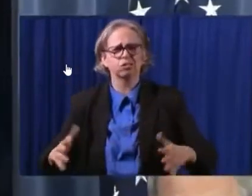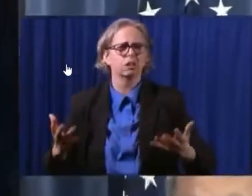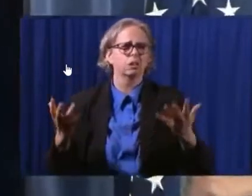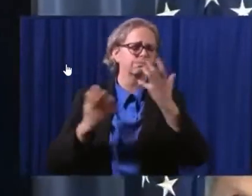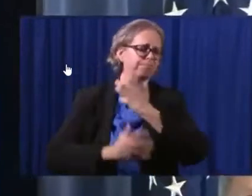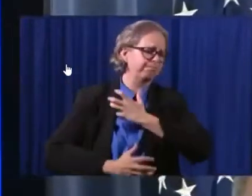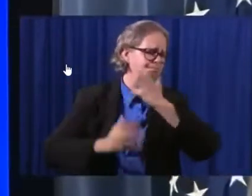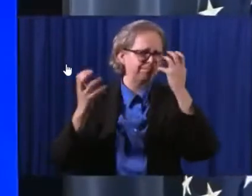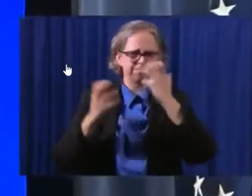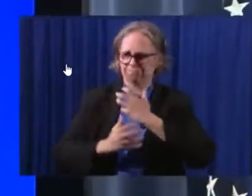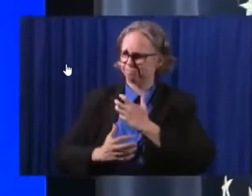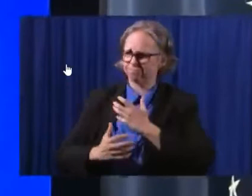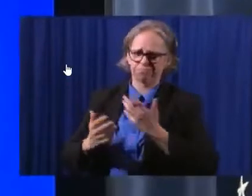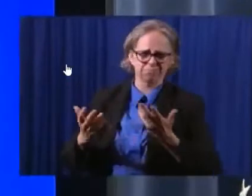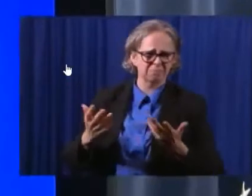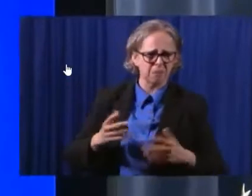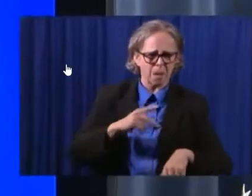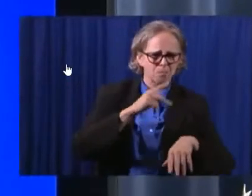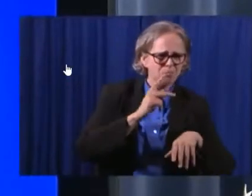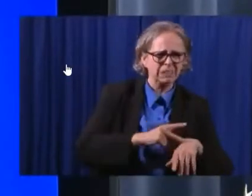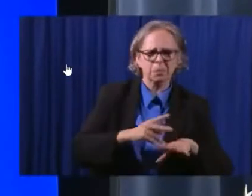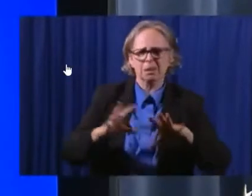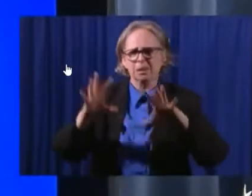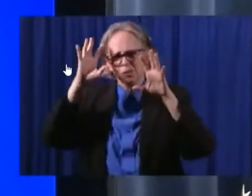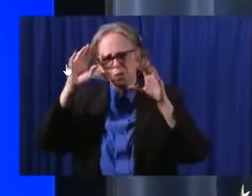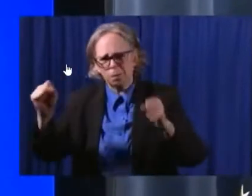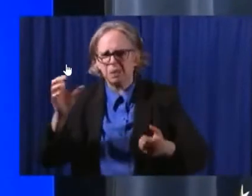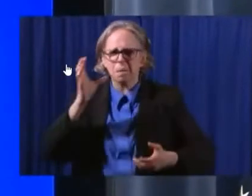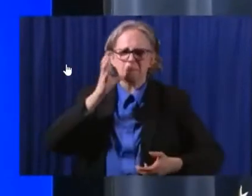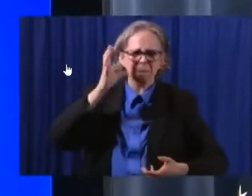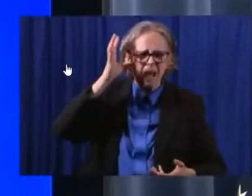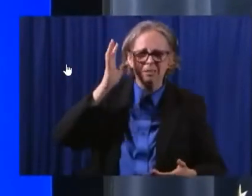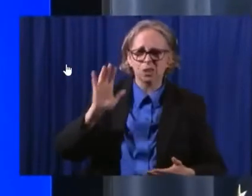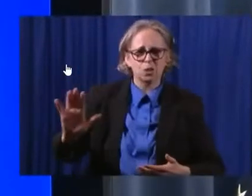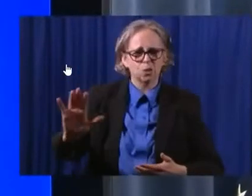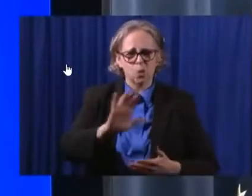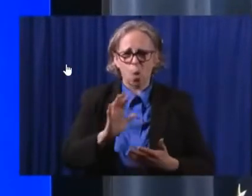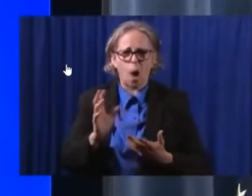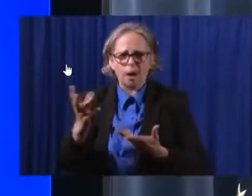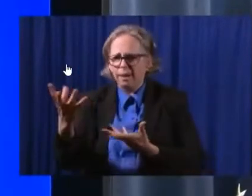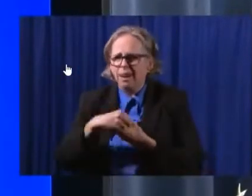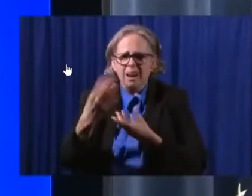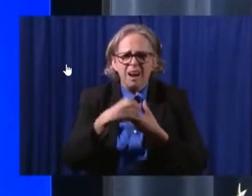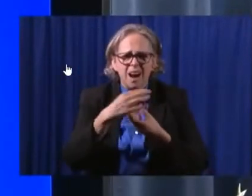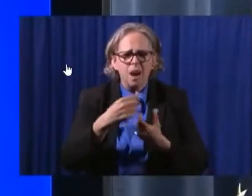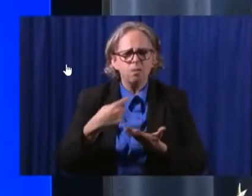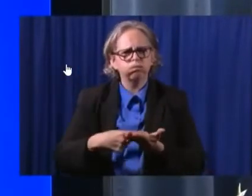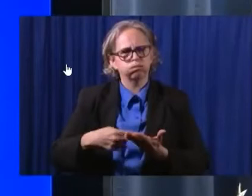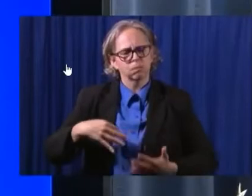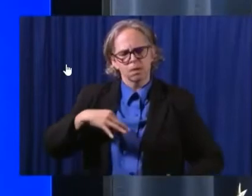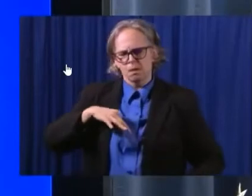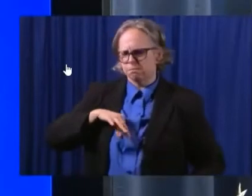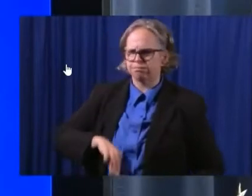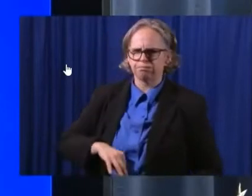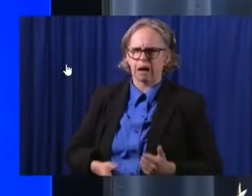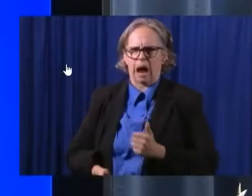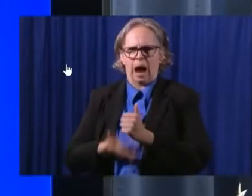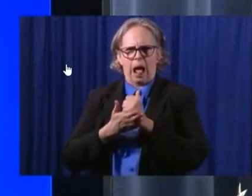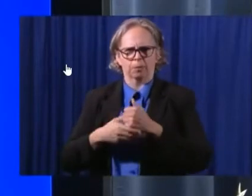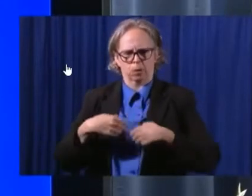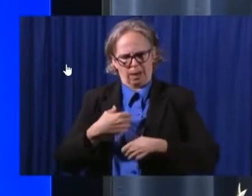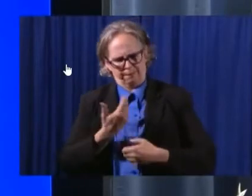some principals, with parents, and that input has been exceedingly helpful. And I think it gives you, if